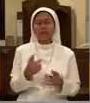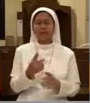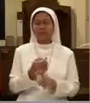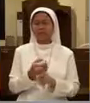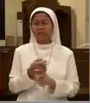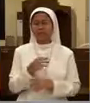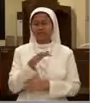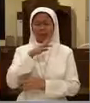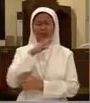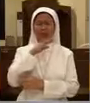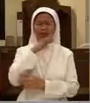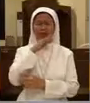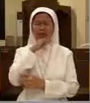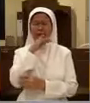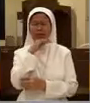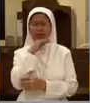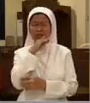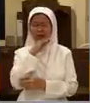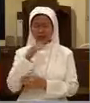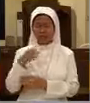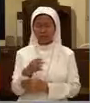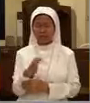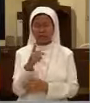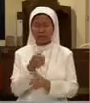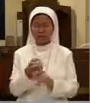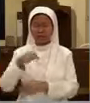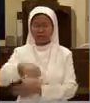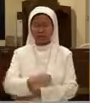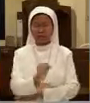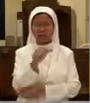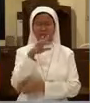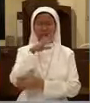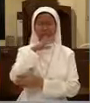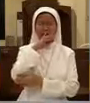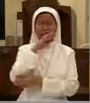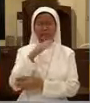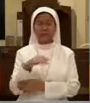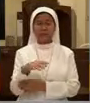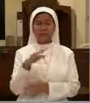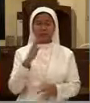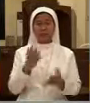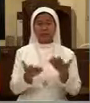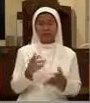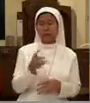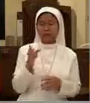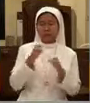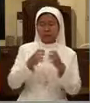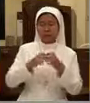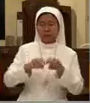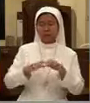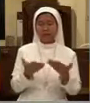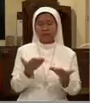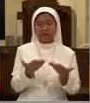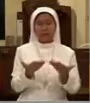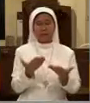maruming dagat yung isdang yan. Baka yung itlog na yan ay